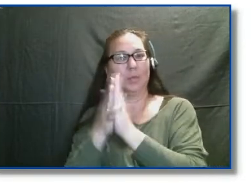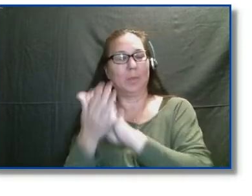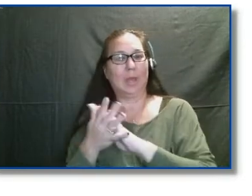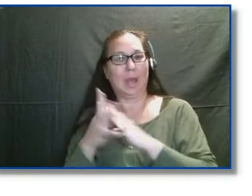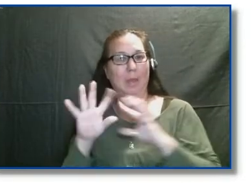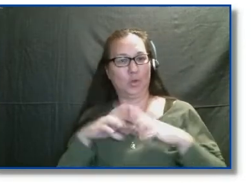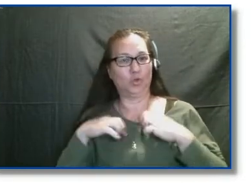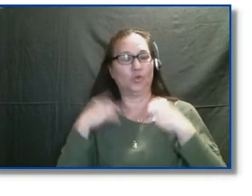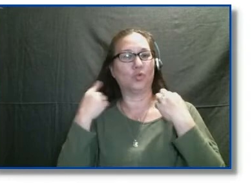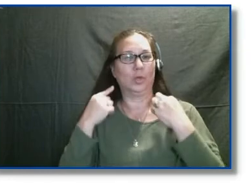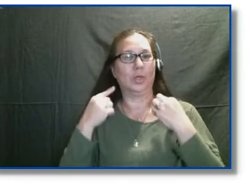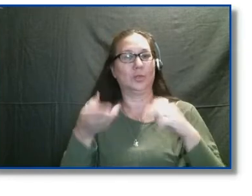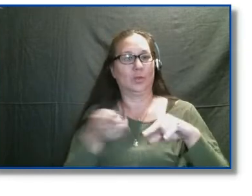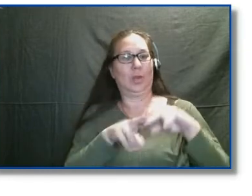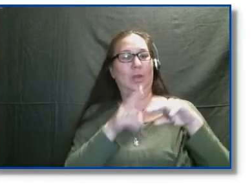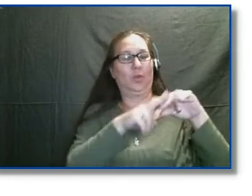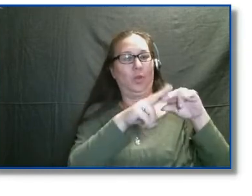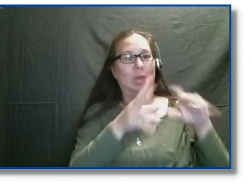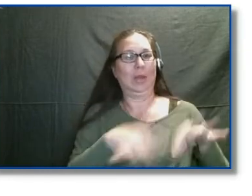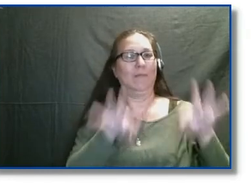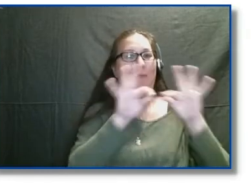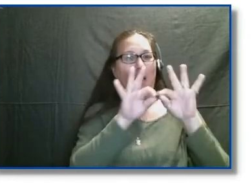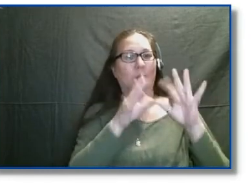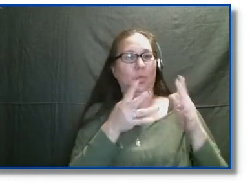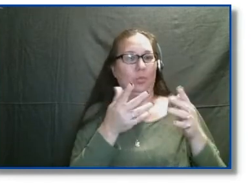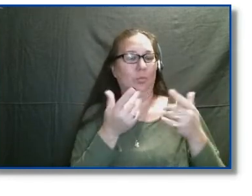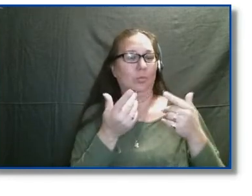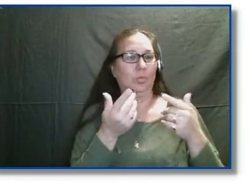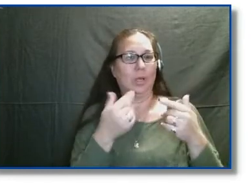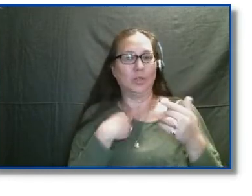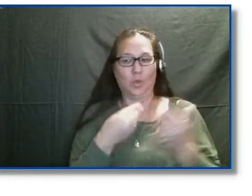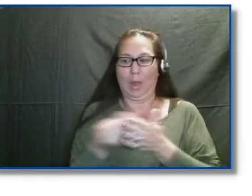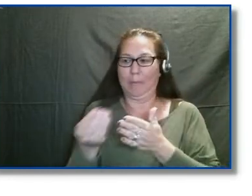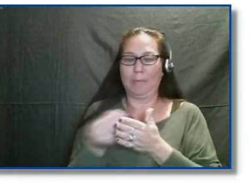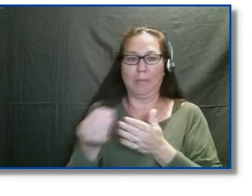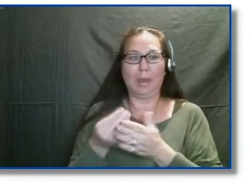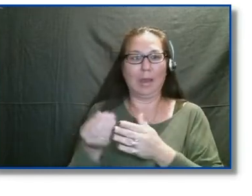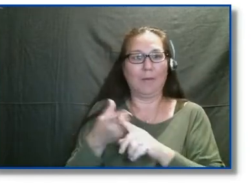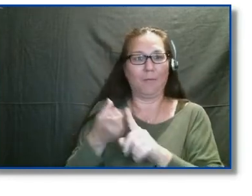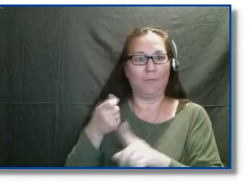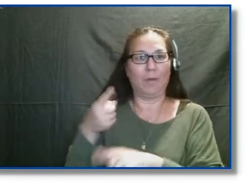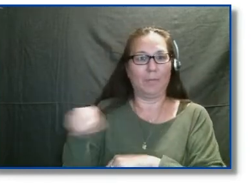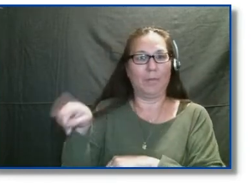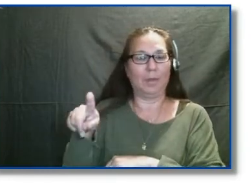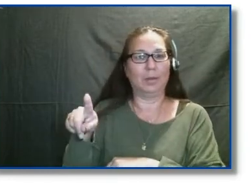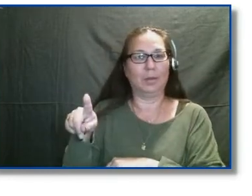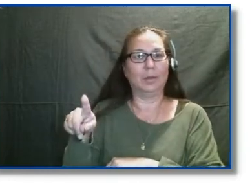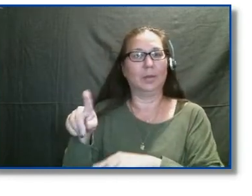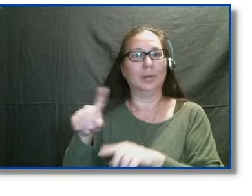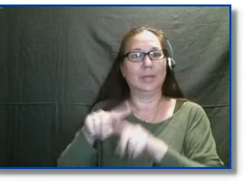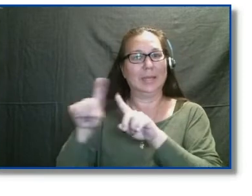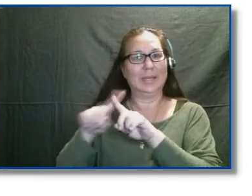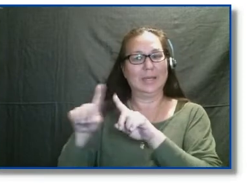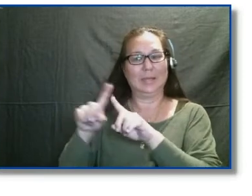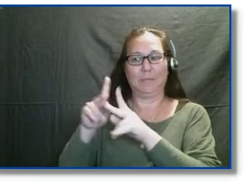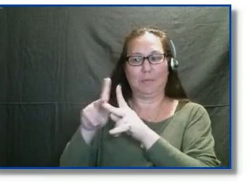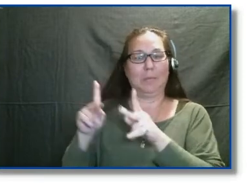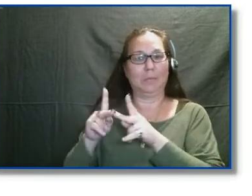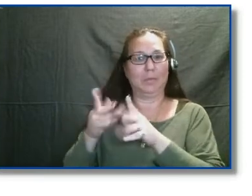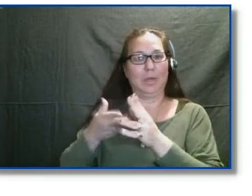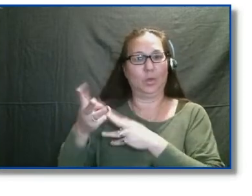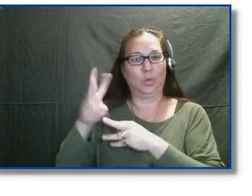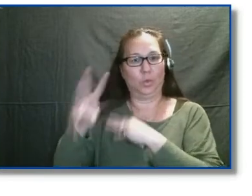so I started buying fragments of Fordite from various factories around the globe, from the workers.